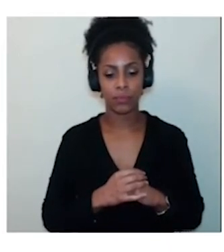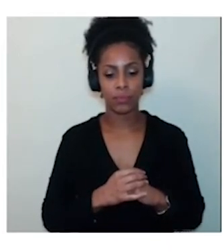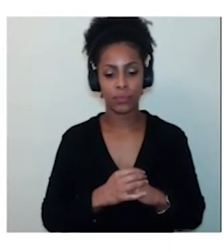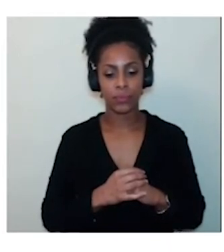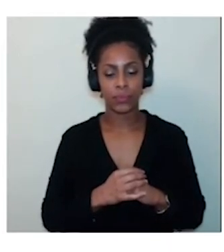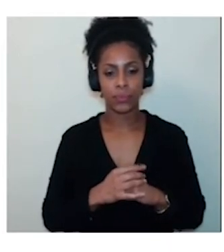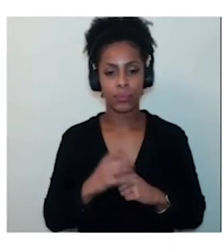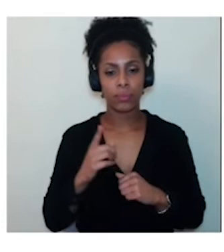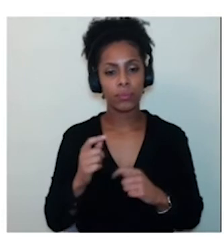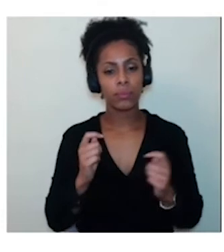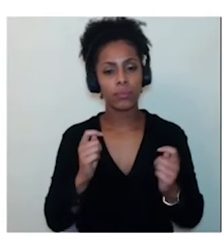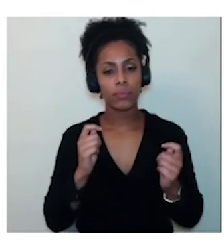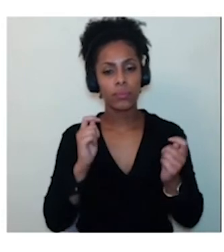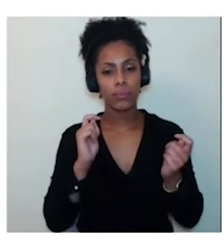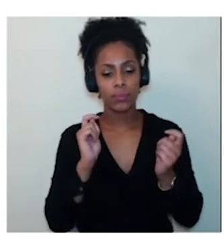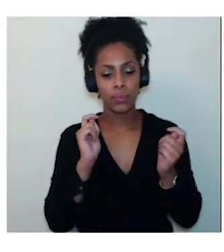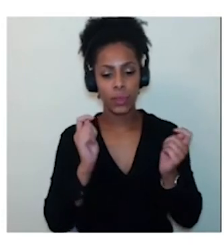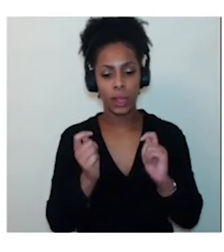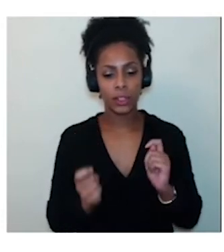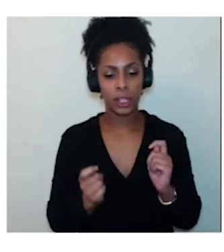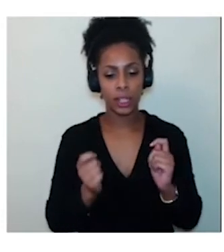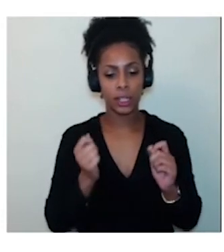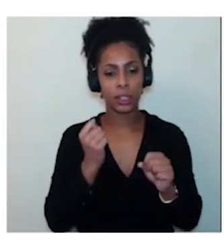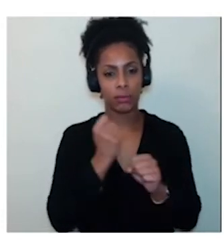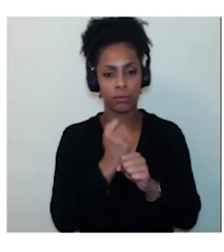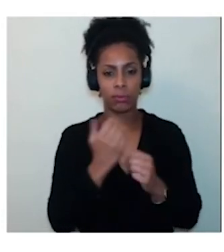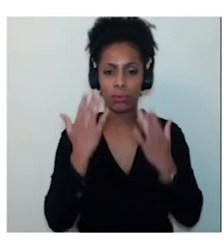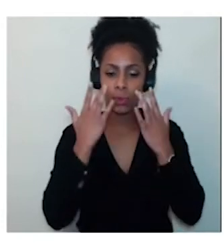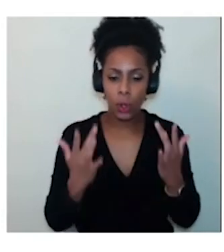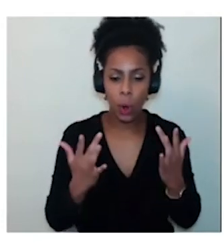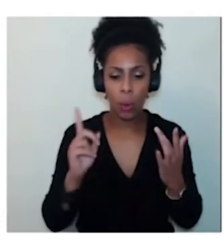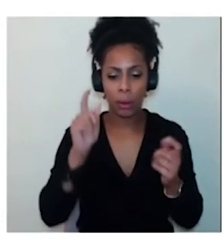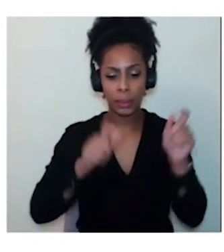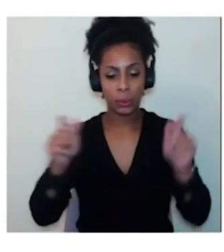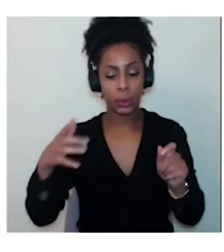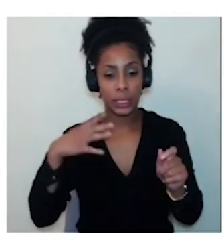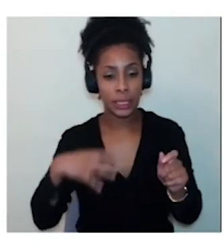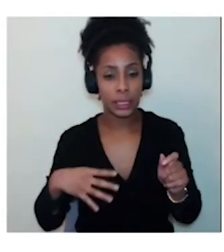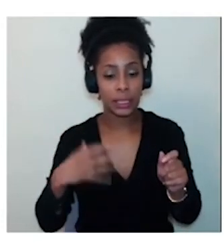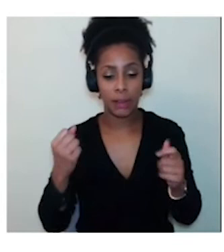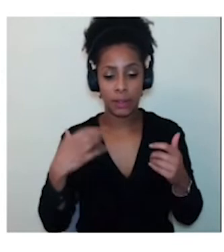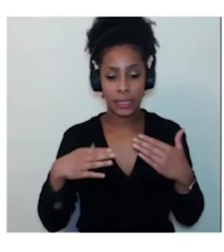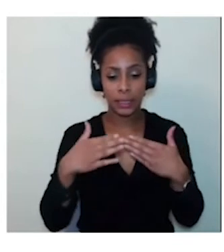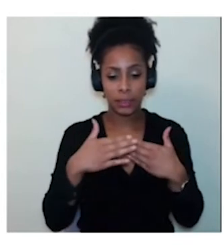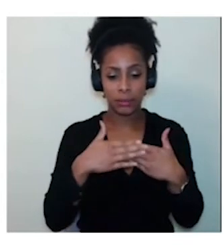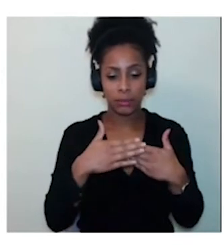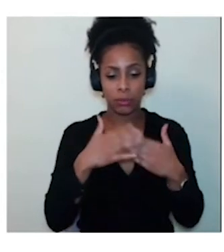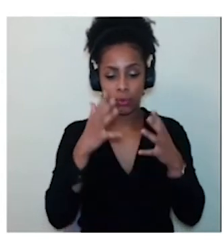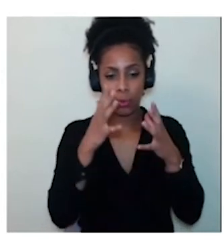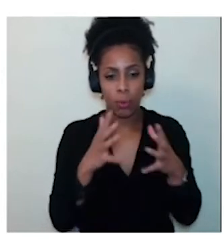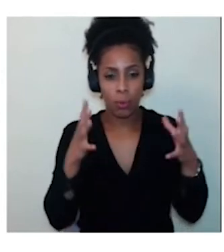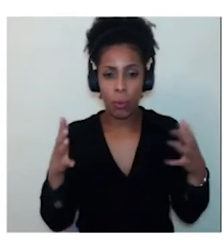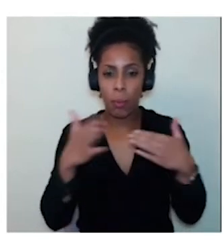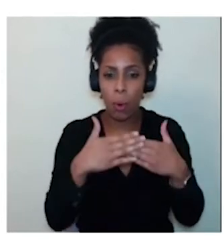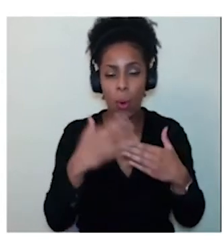further underlines the growing need to design products and services to be as accessible as possible for